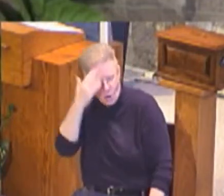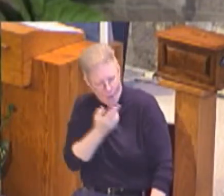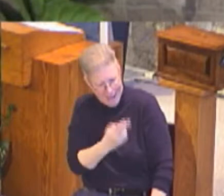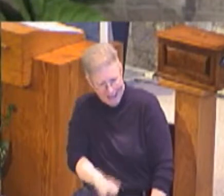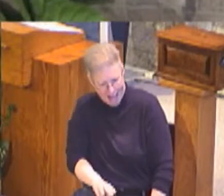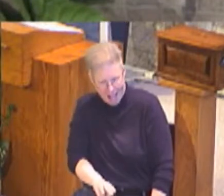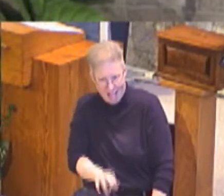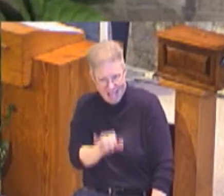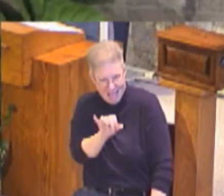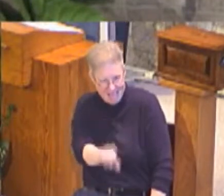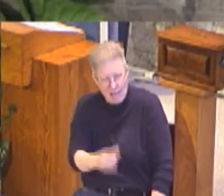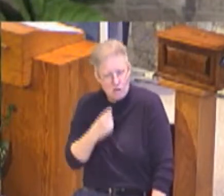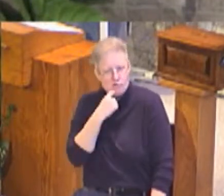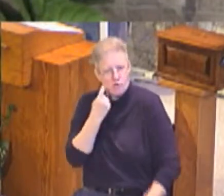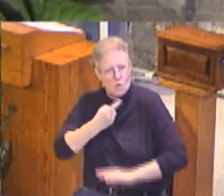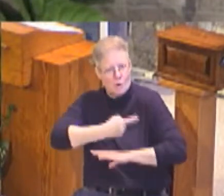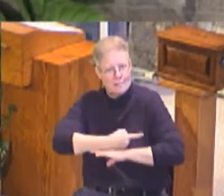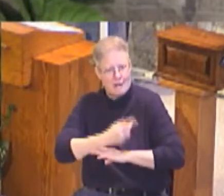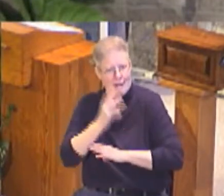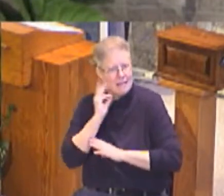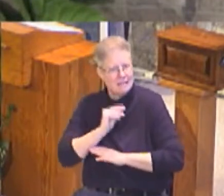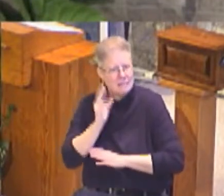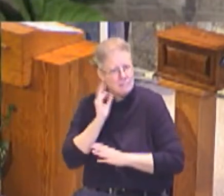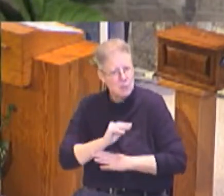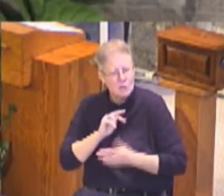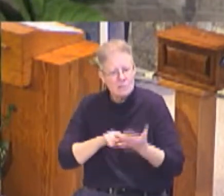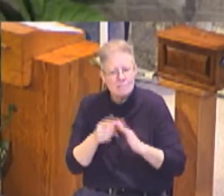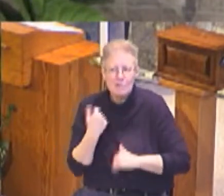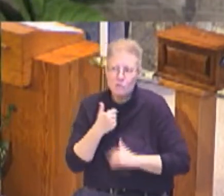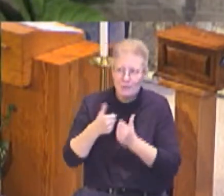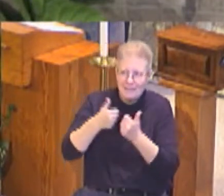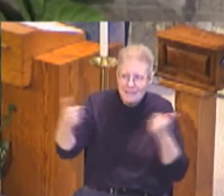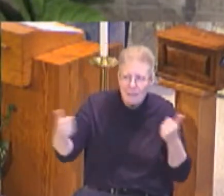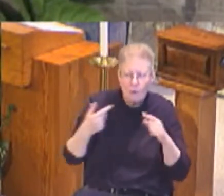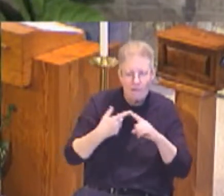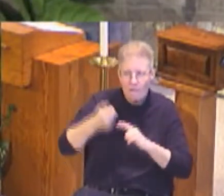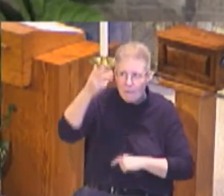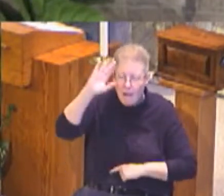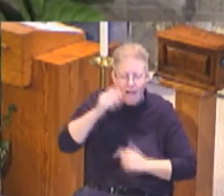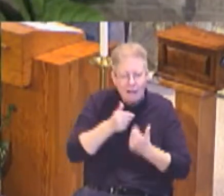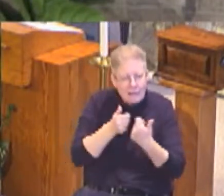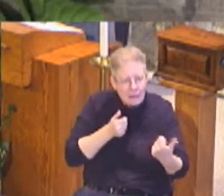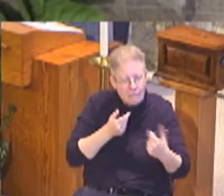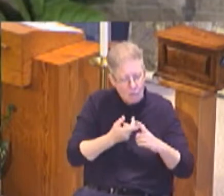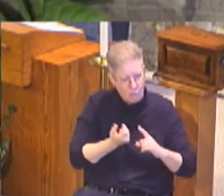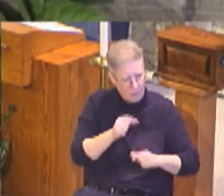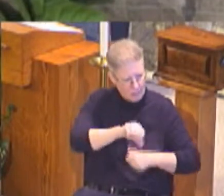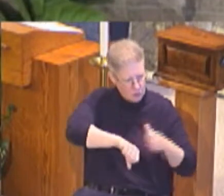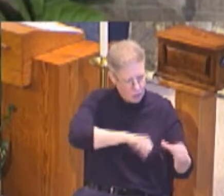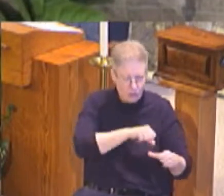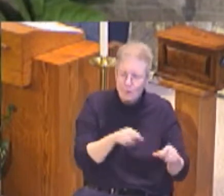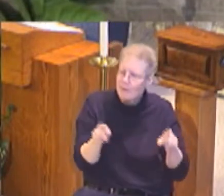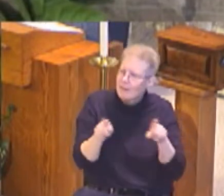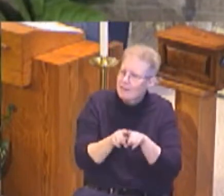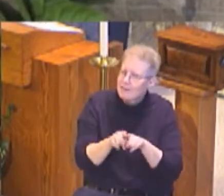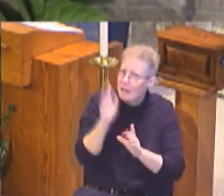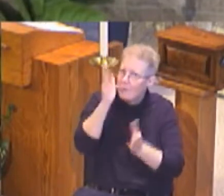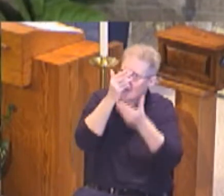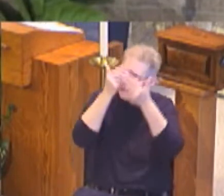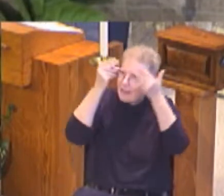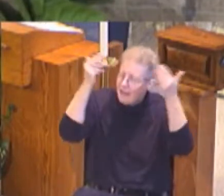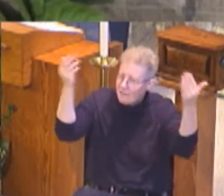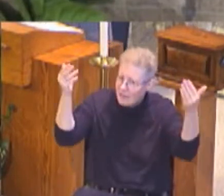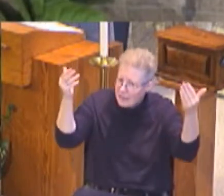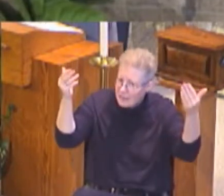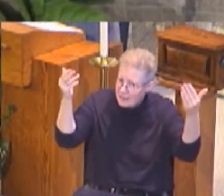day experience of separation from God and each other, just as heaven is likewise